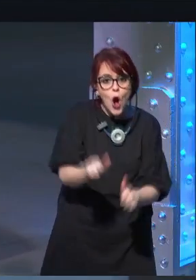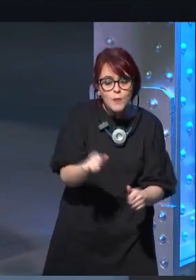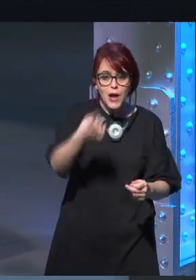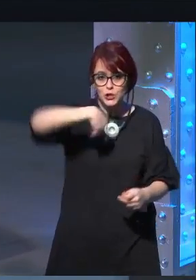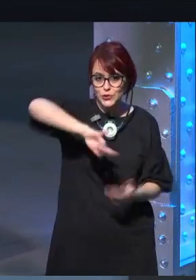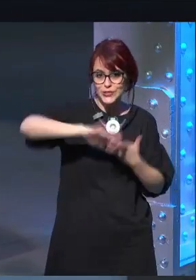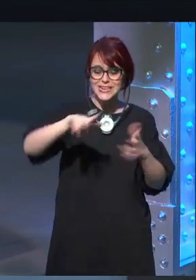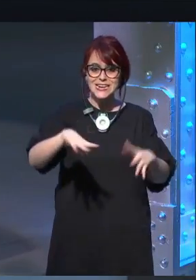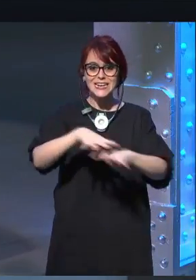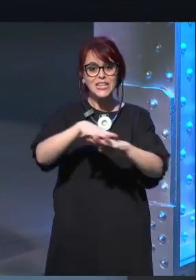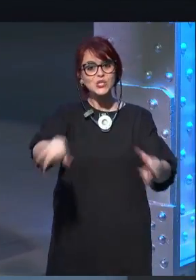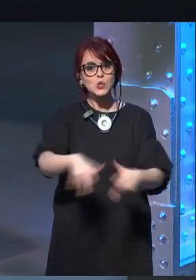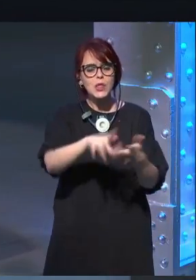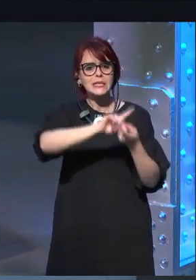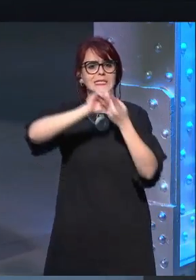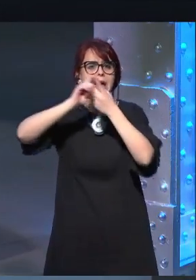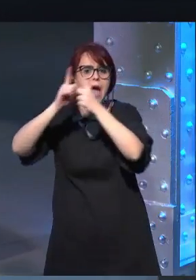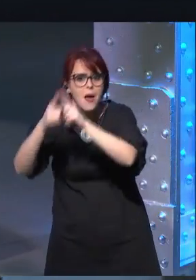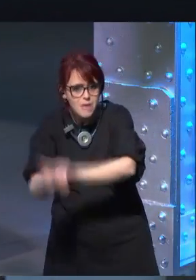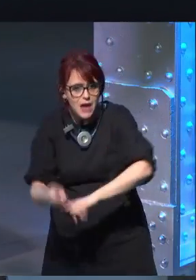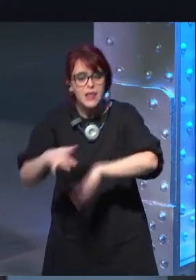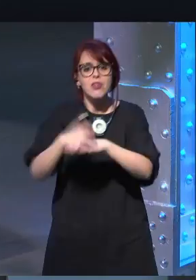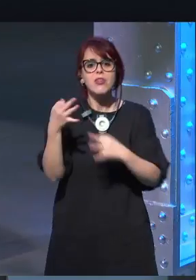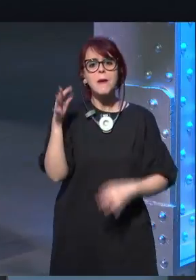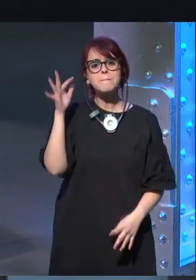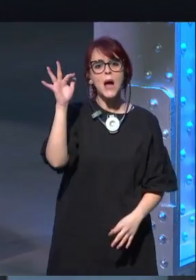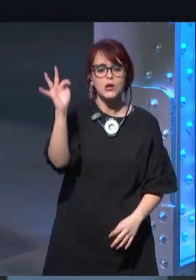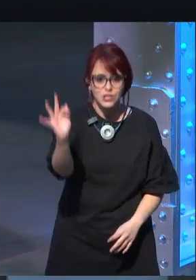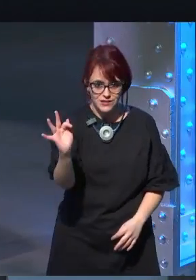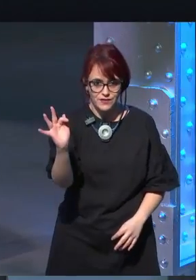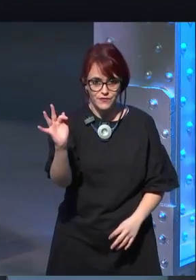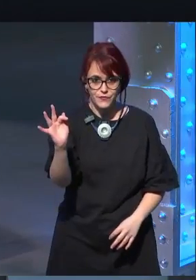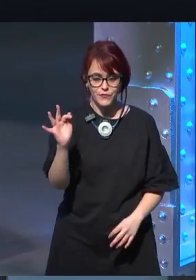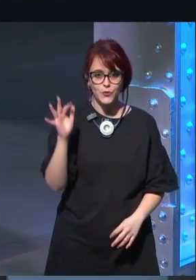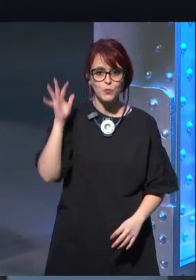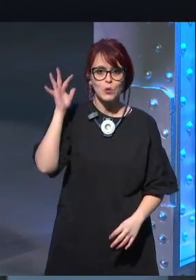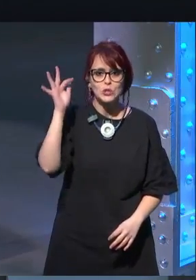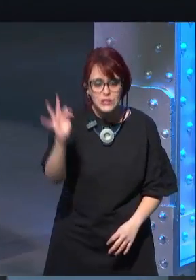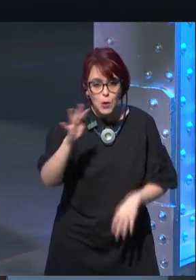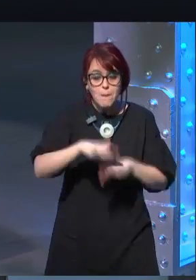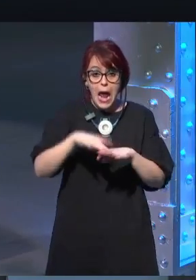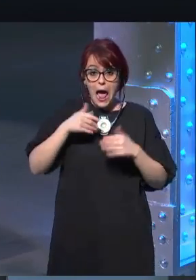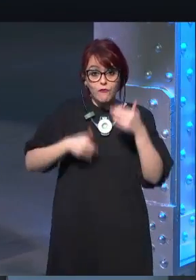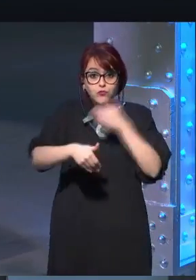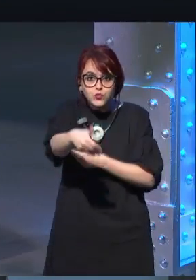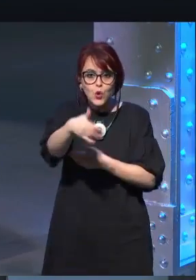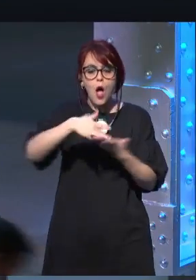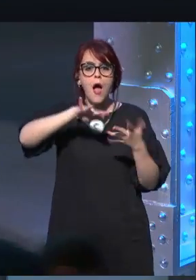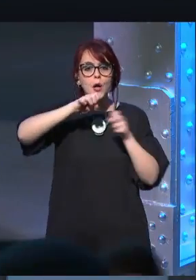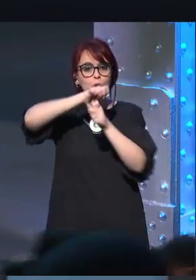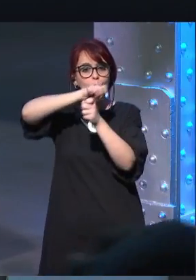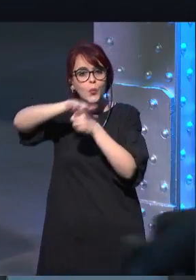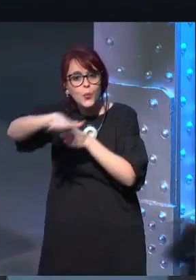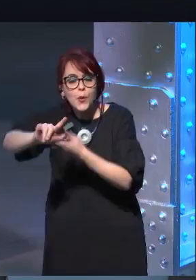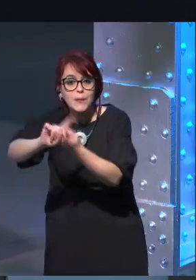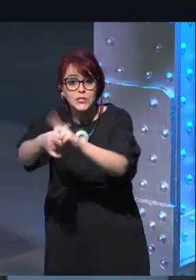and for dedicating ourselves to be positive, for using it for something good. Because if every one of us do that, we